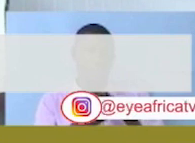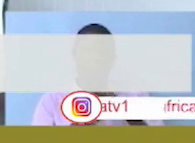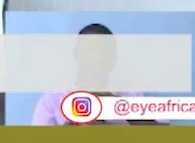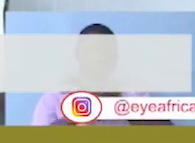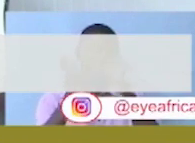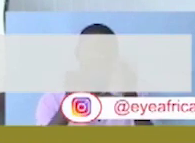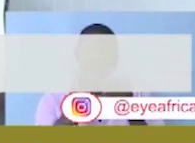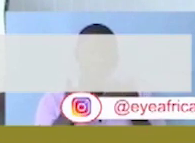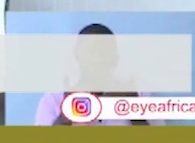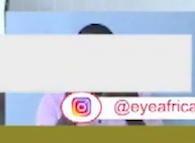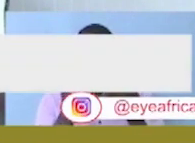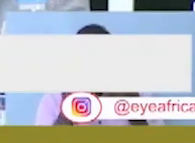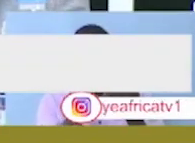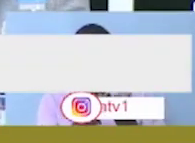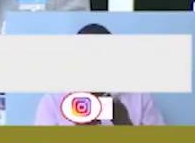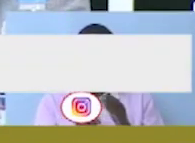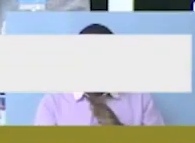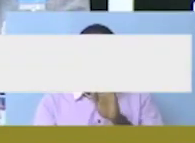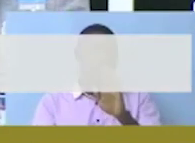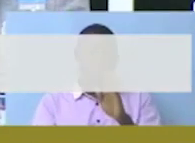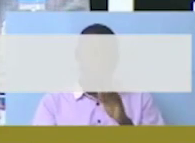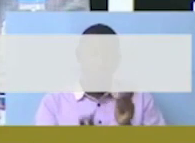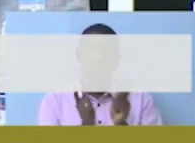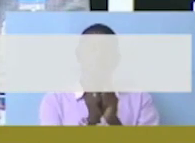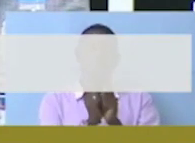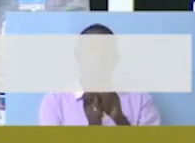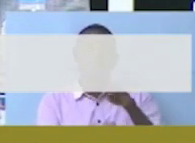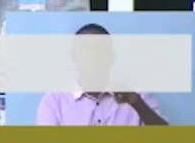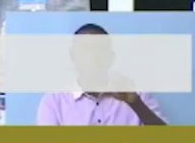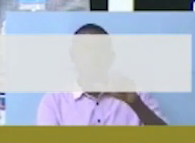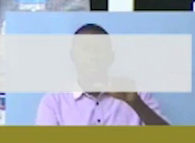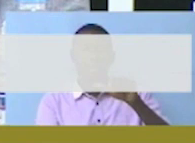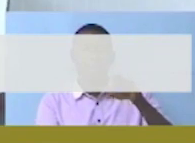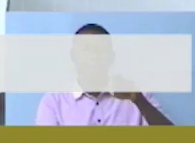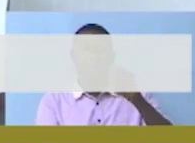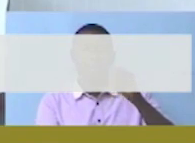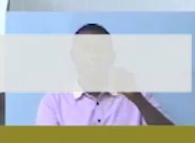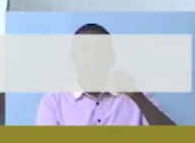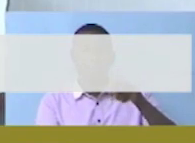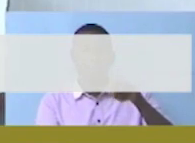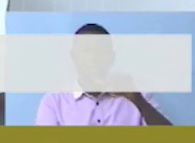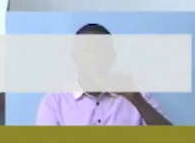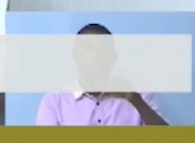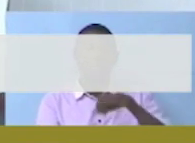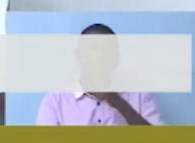Then later on, I saw Marina, Marina and Babacar Jatta coming to my office.